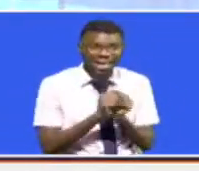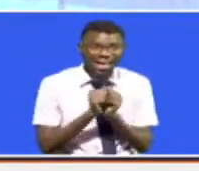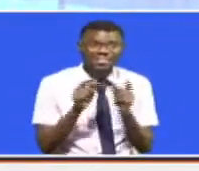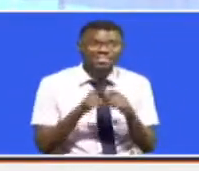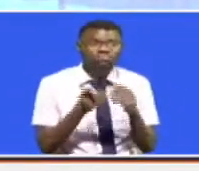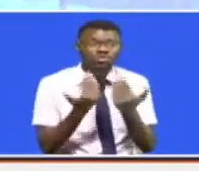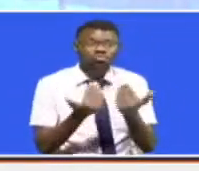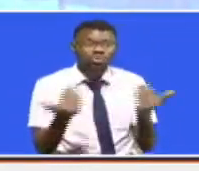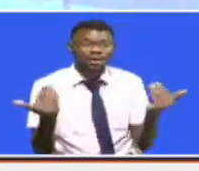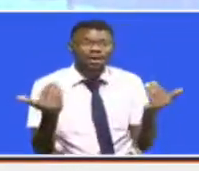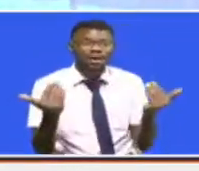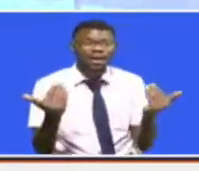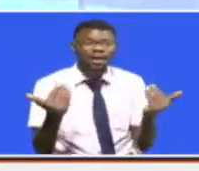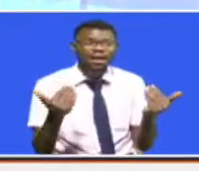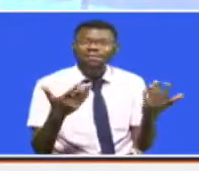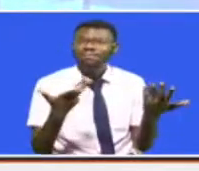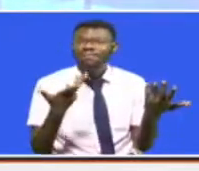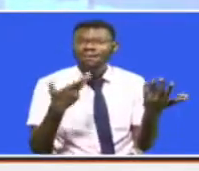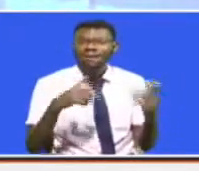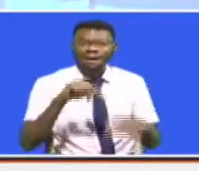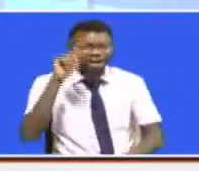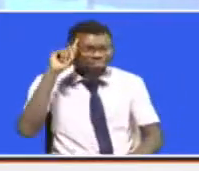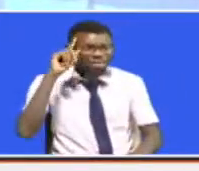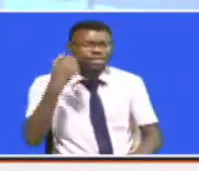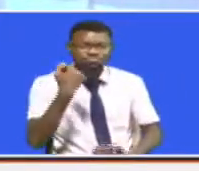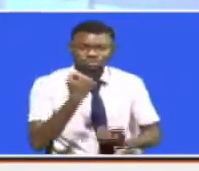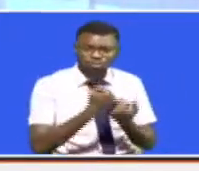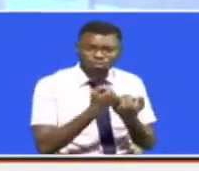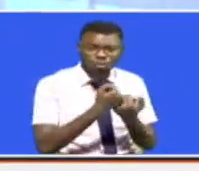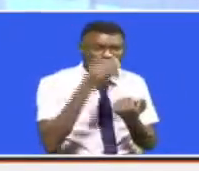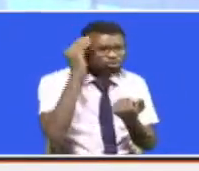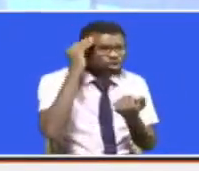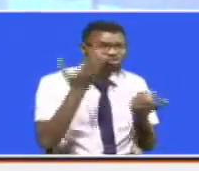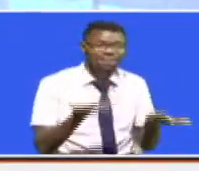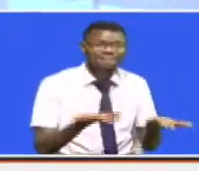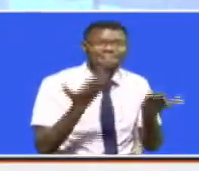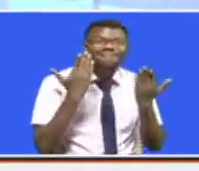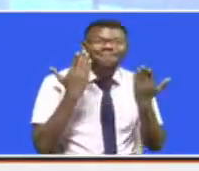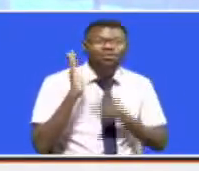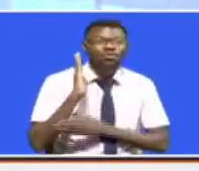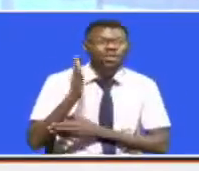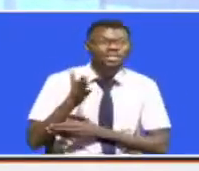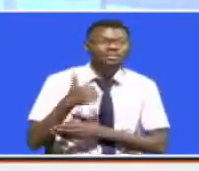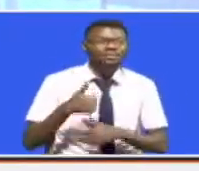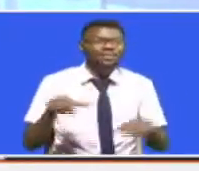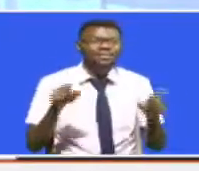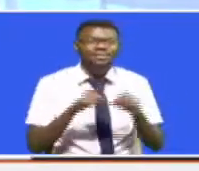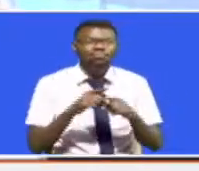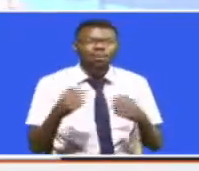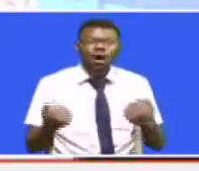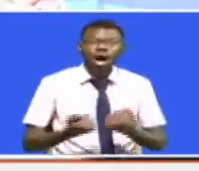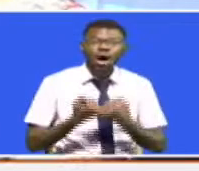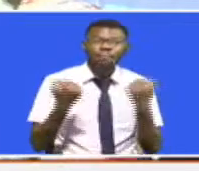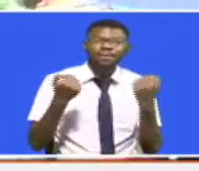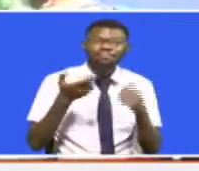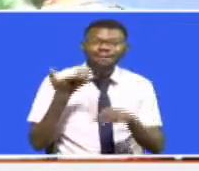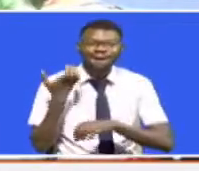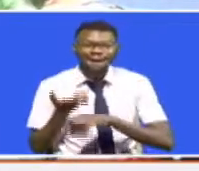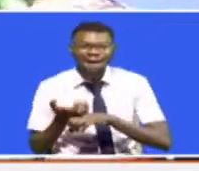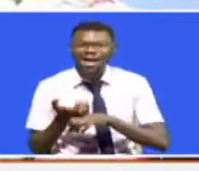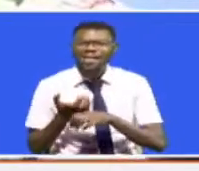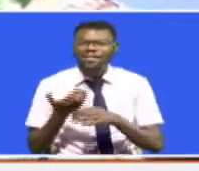the sky is the limit. The government is there to support your education. With all the economic difficulties, nothing lasts